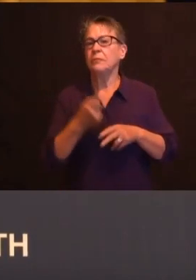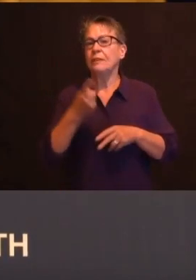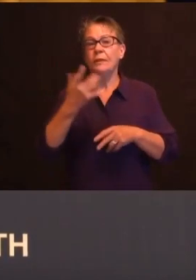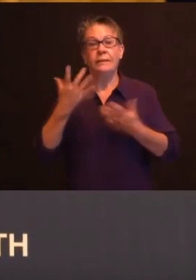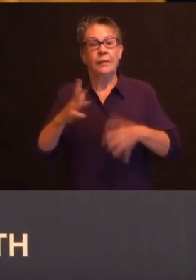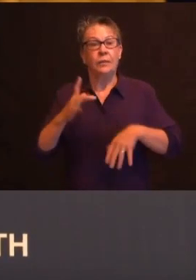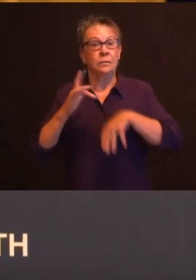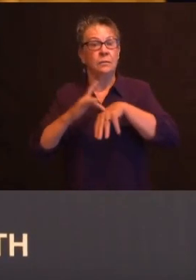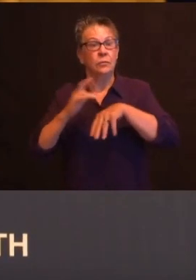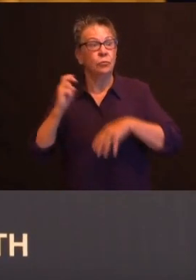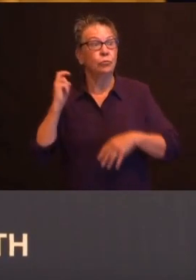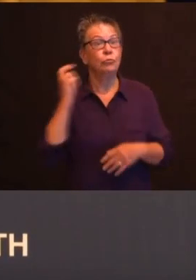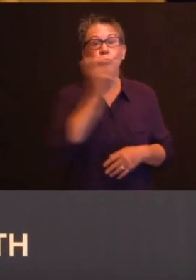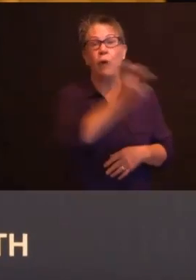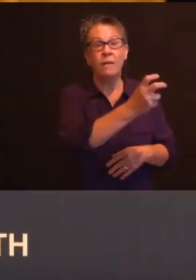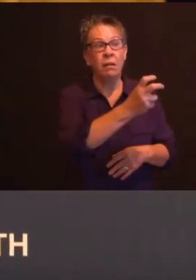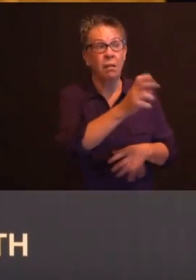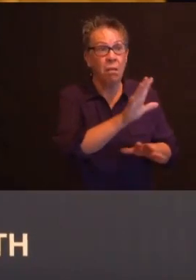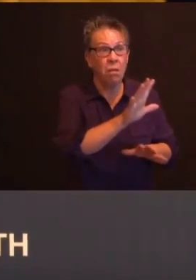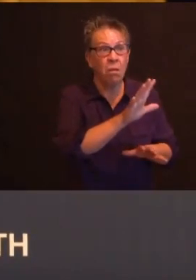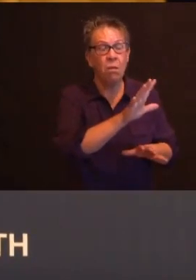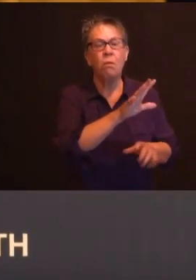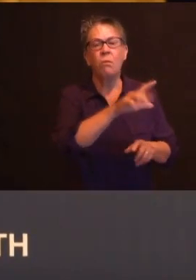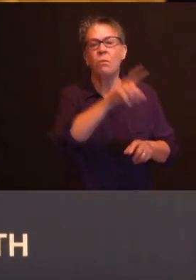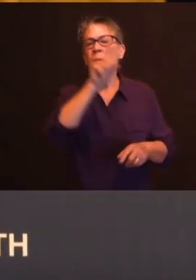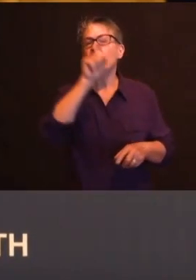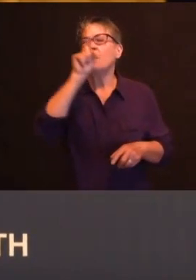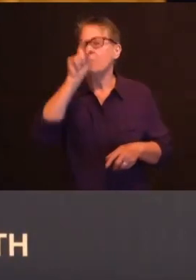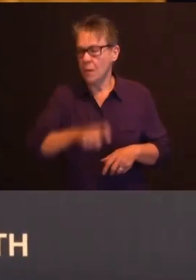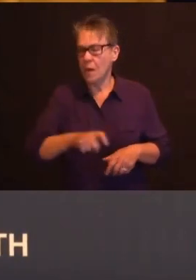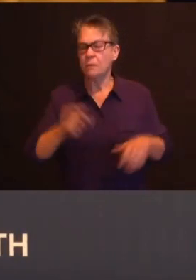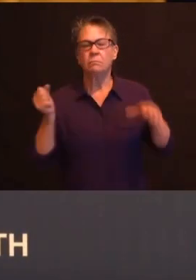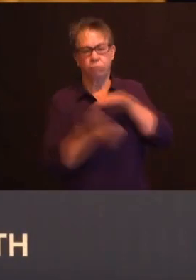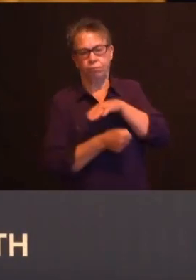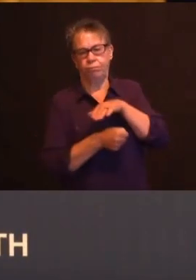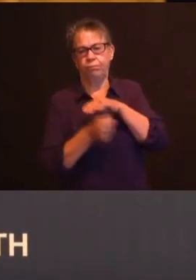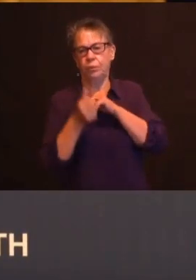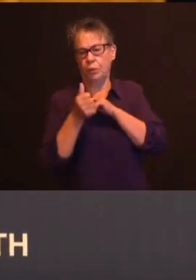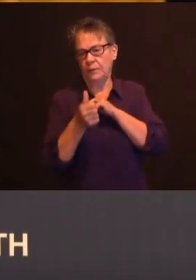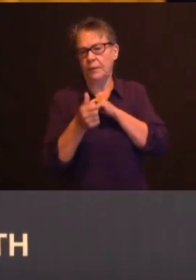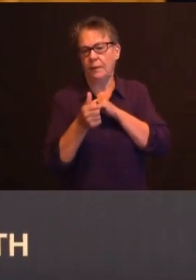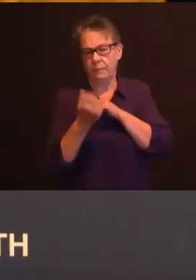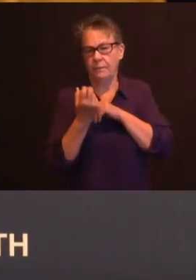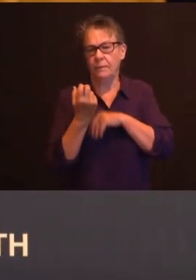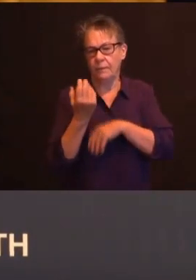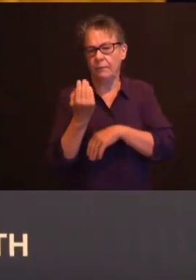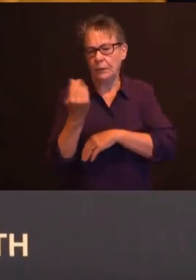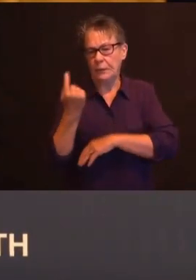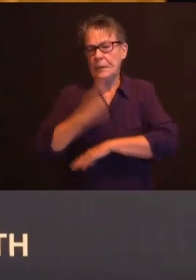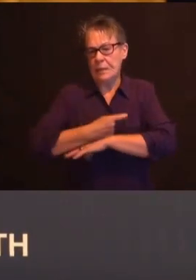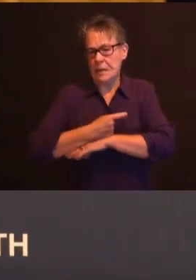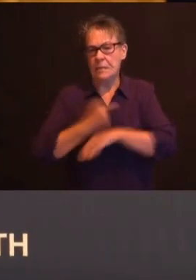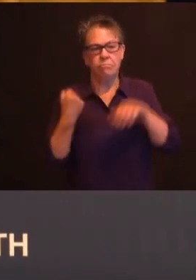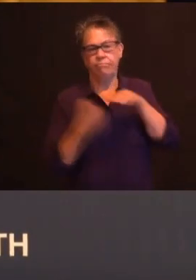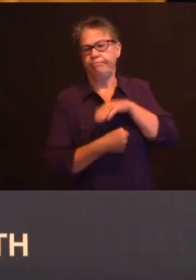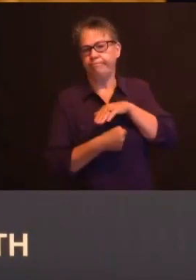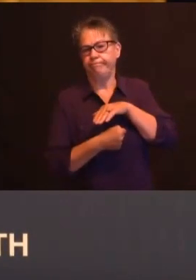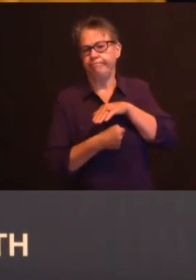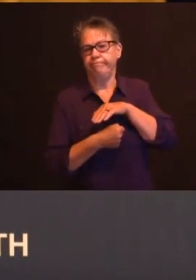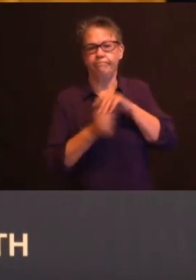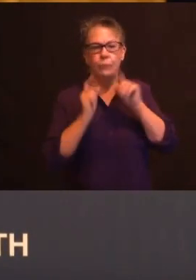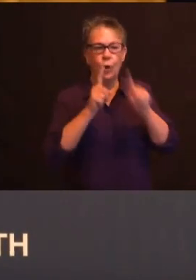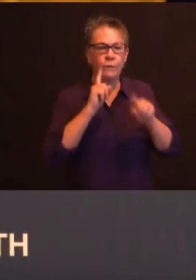the list of states, Judy, is on our website. We'll update that on a periodic basis. But if you've been to a